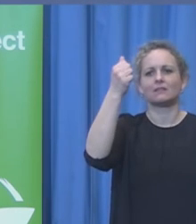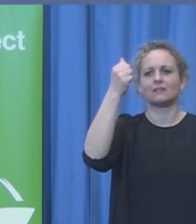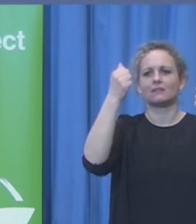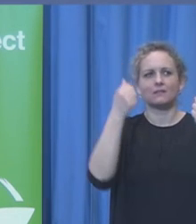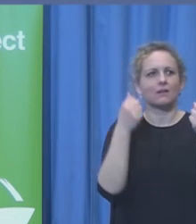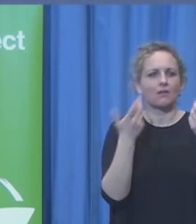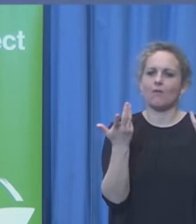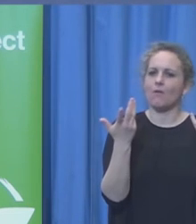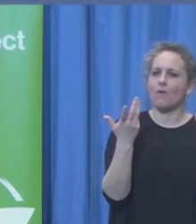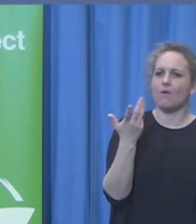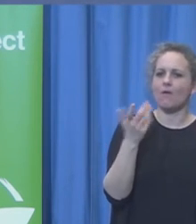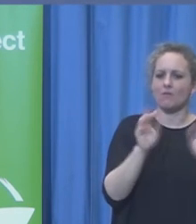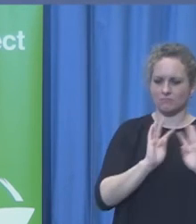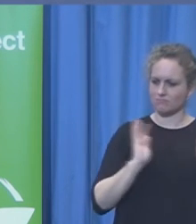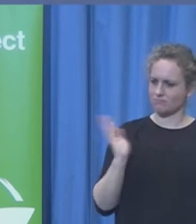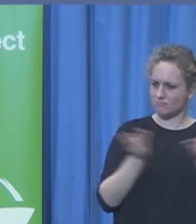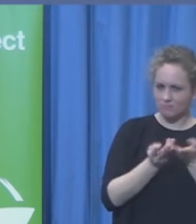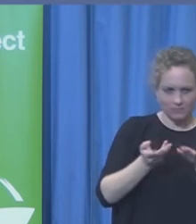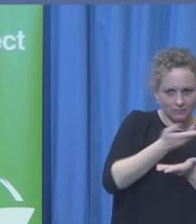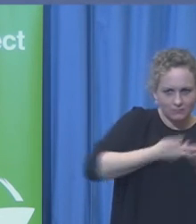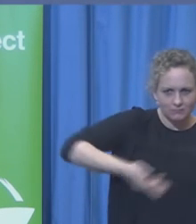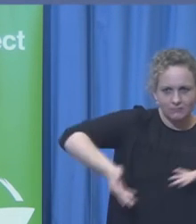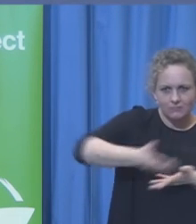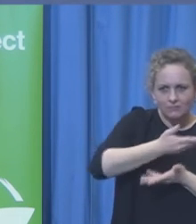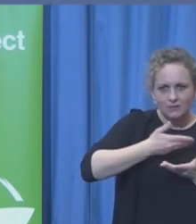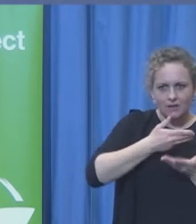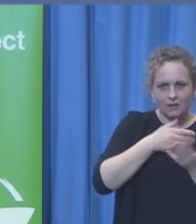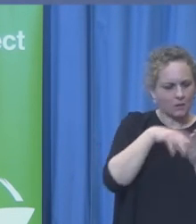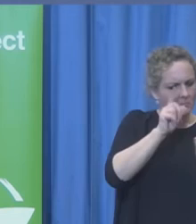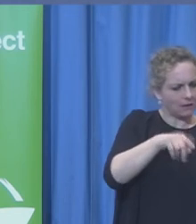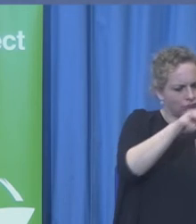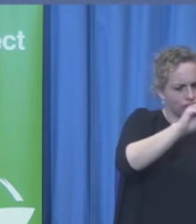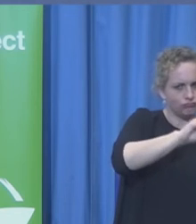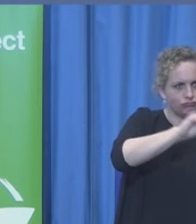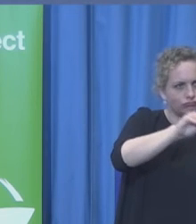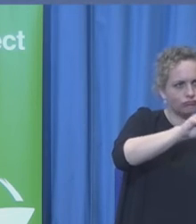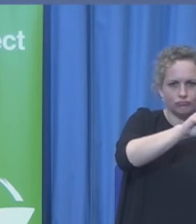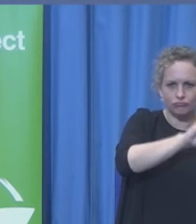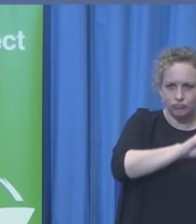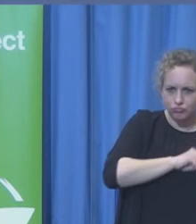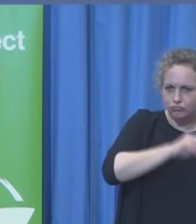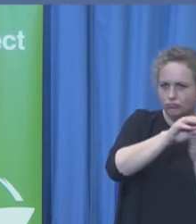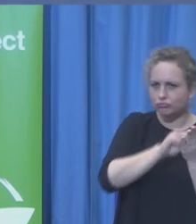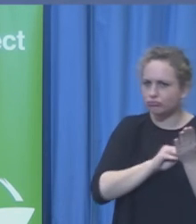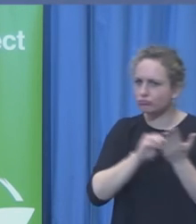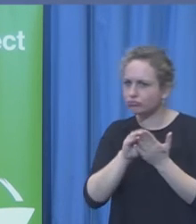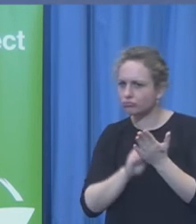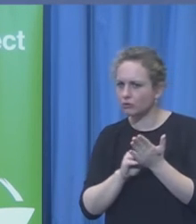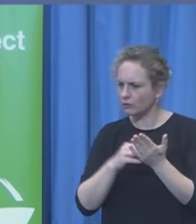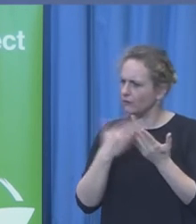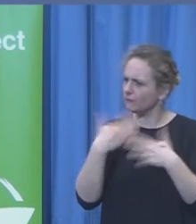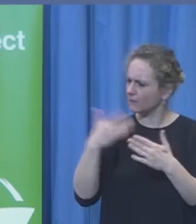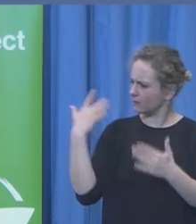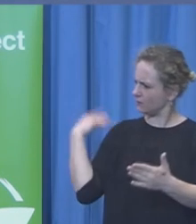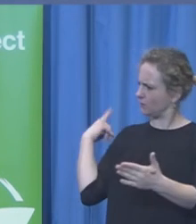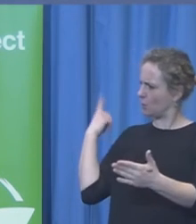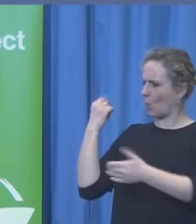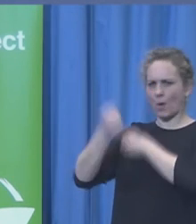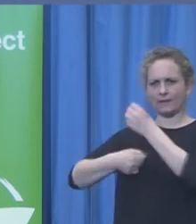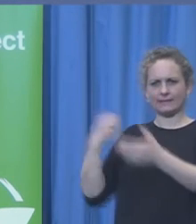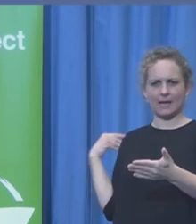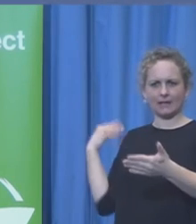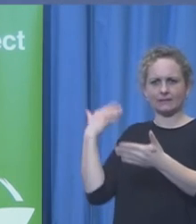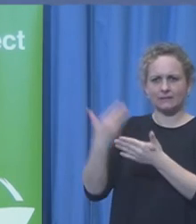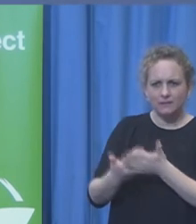adopted a proposal about a year ago, a bit more than a year ago. And the process now, what